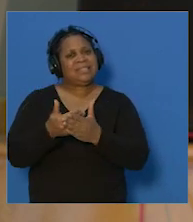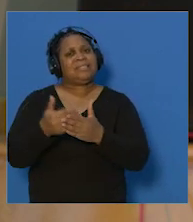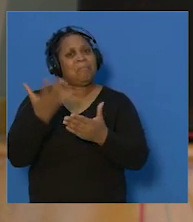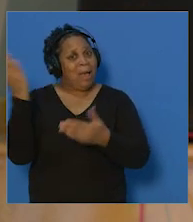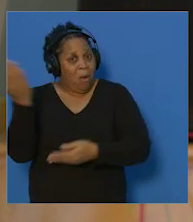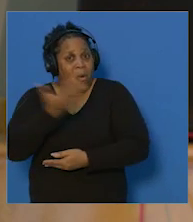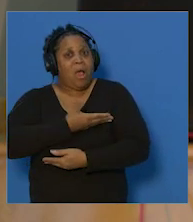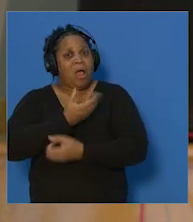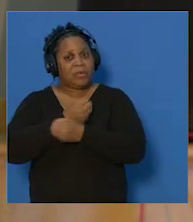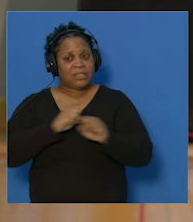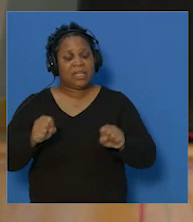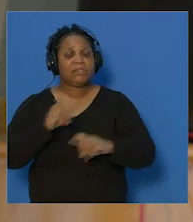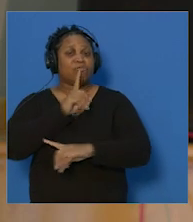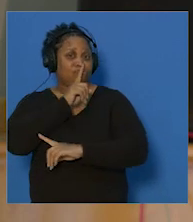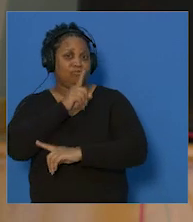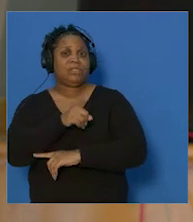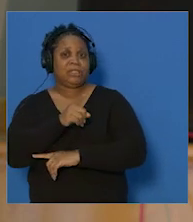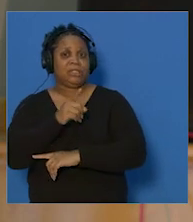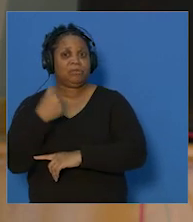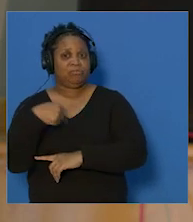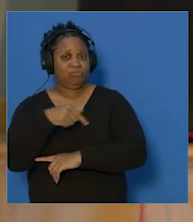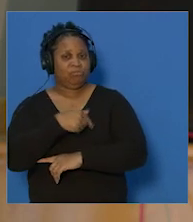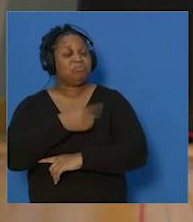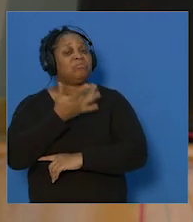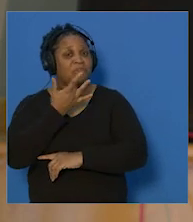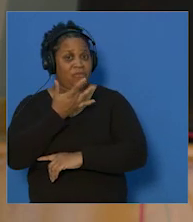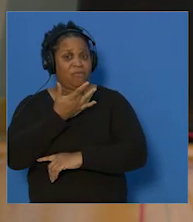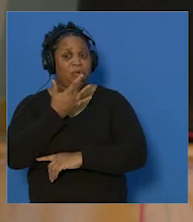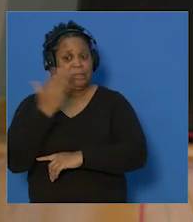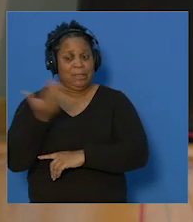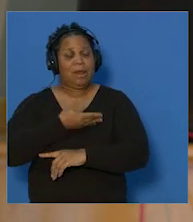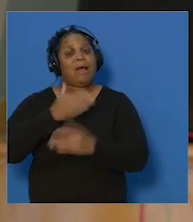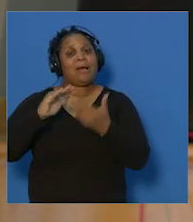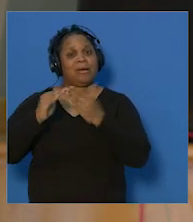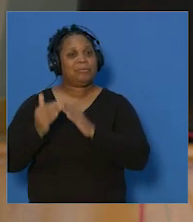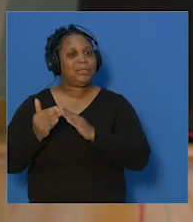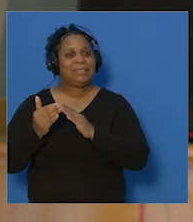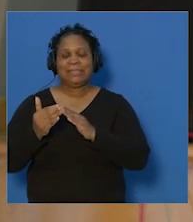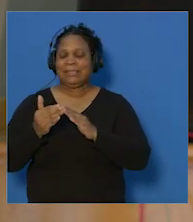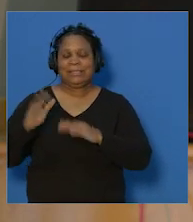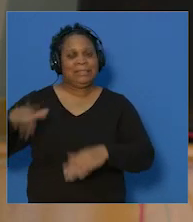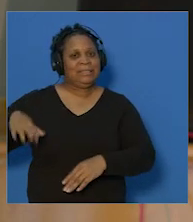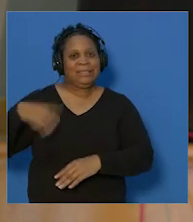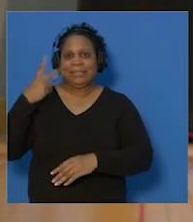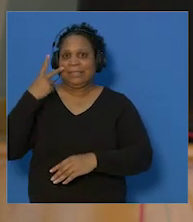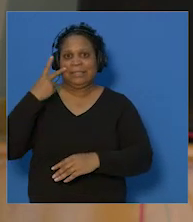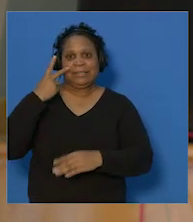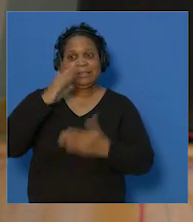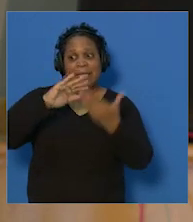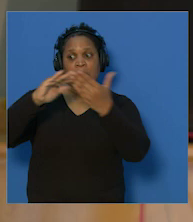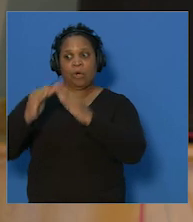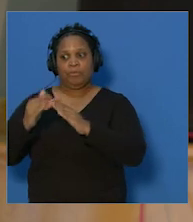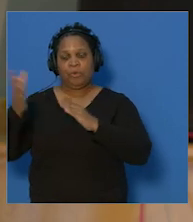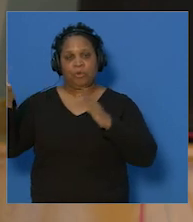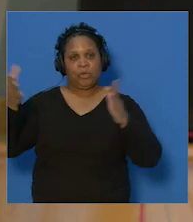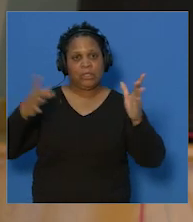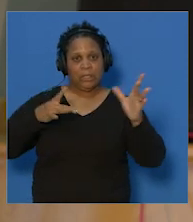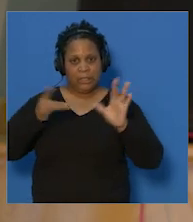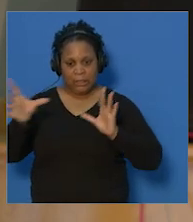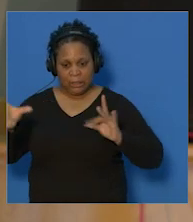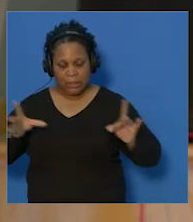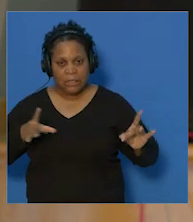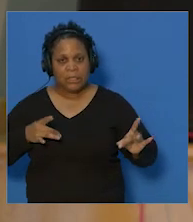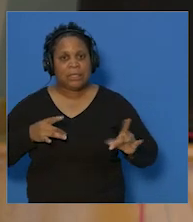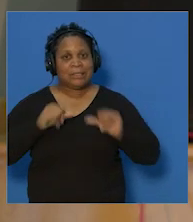the reality is that we have been very, very fortunate in our community that we have not seen community transmission, sustained